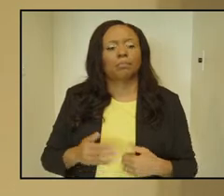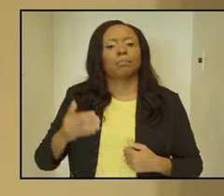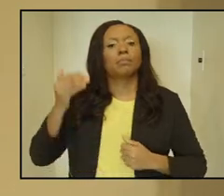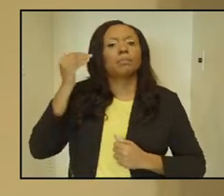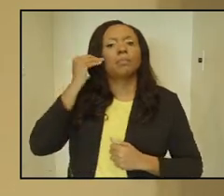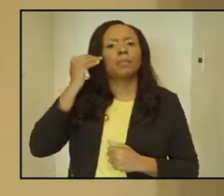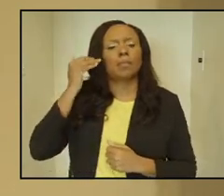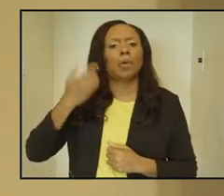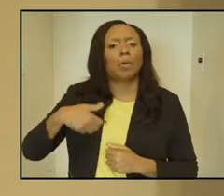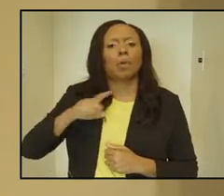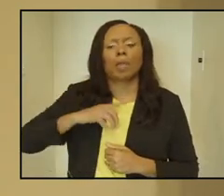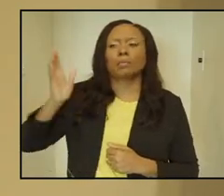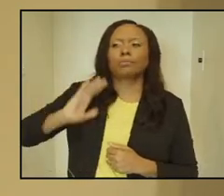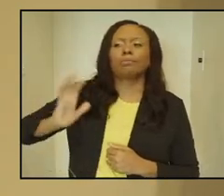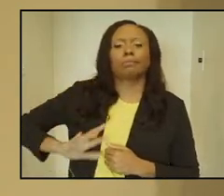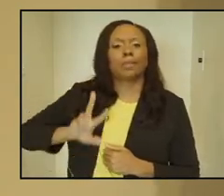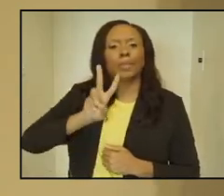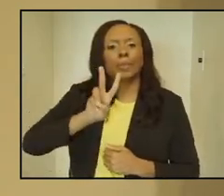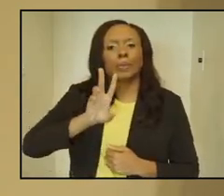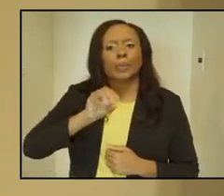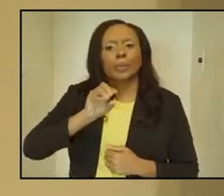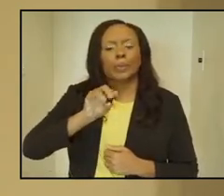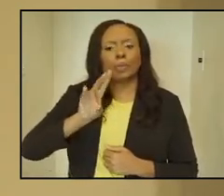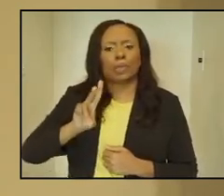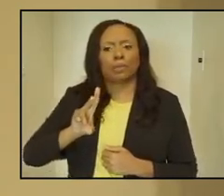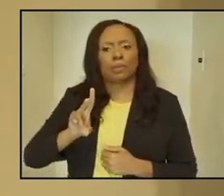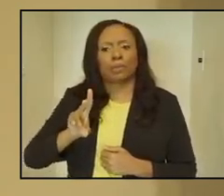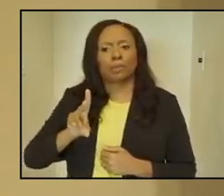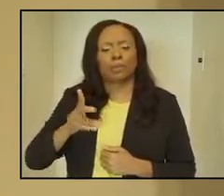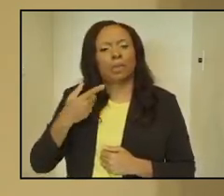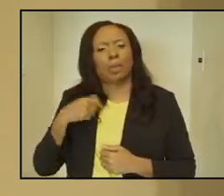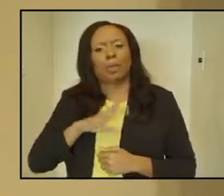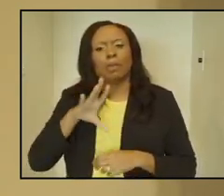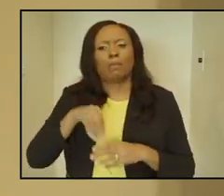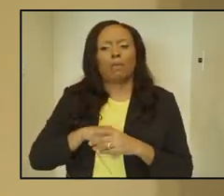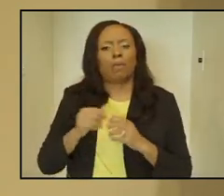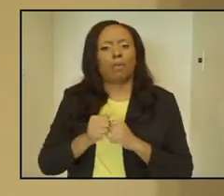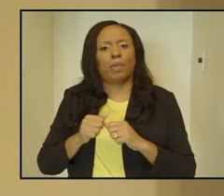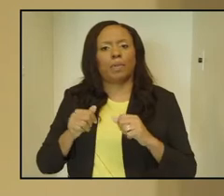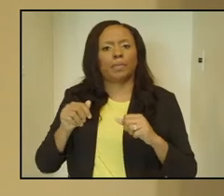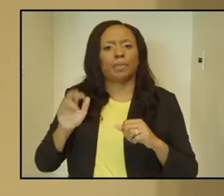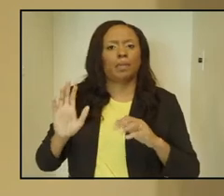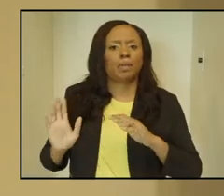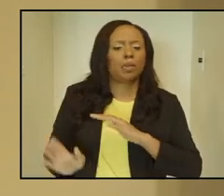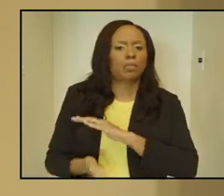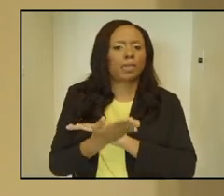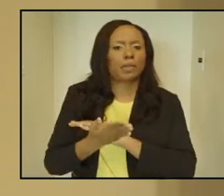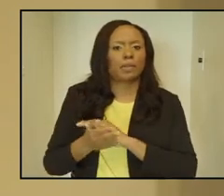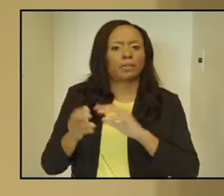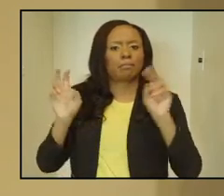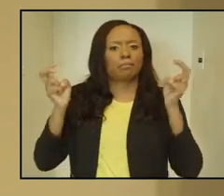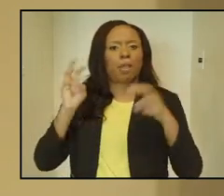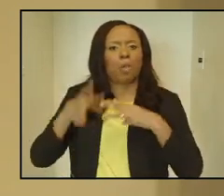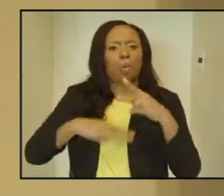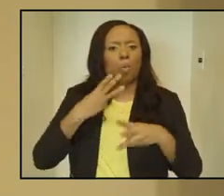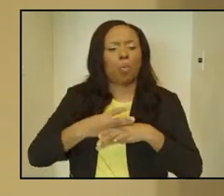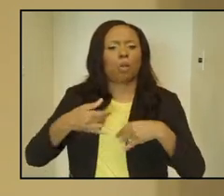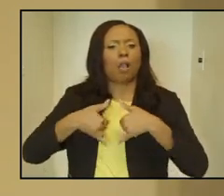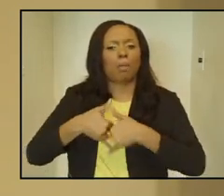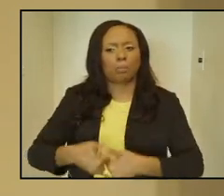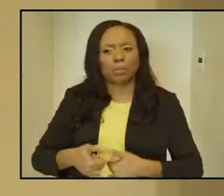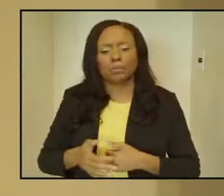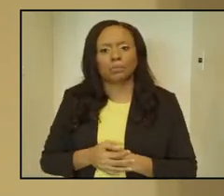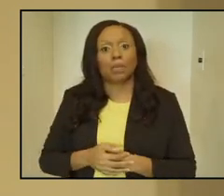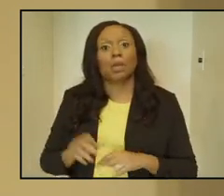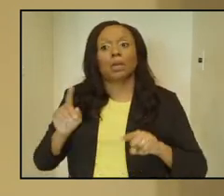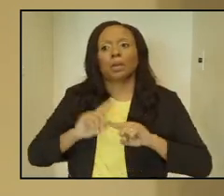which ties us into Interpol and to the Department of Homeland Security. But in financial crime issues, you may have to do